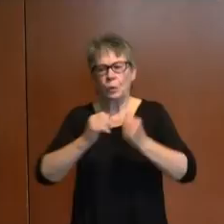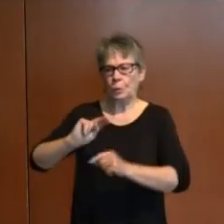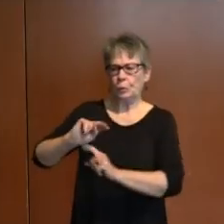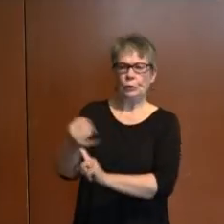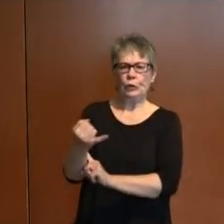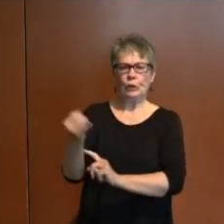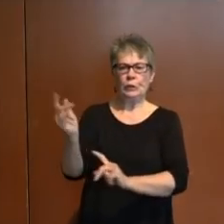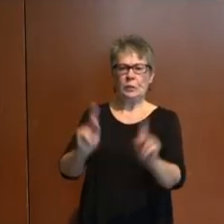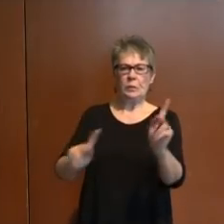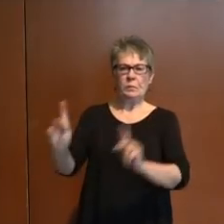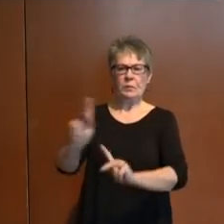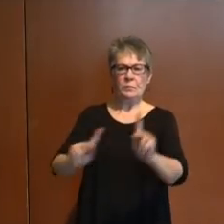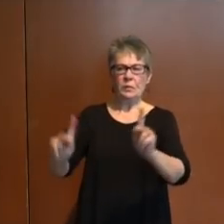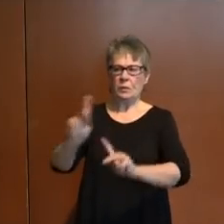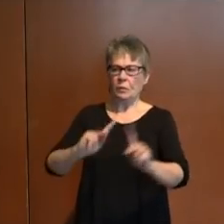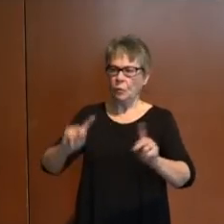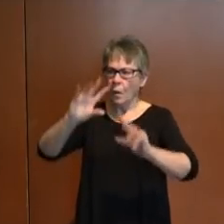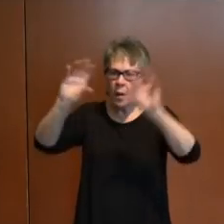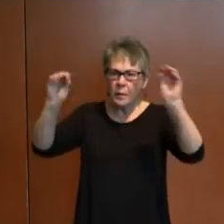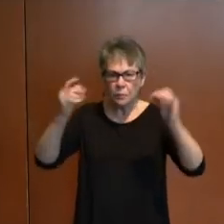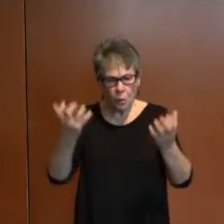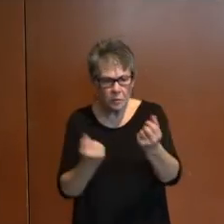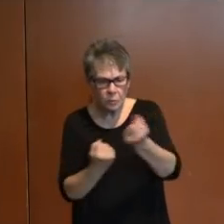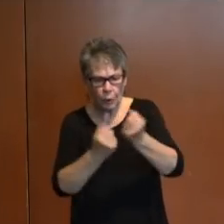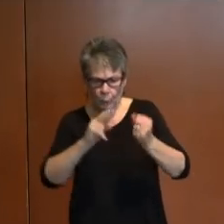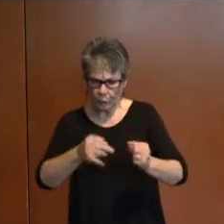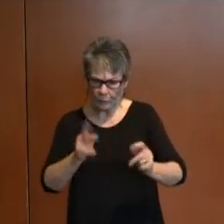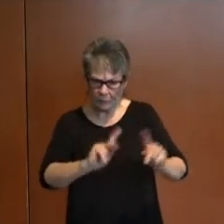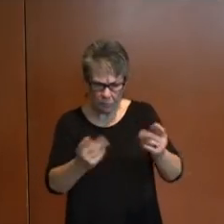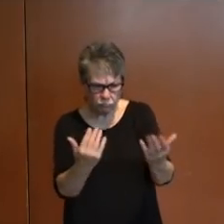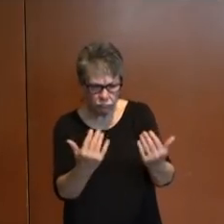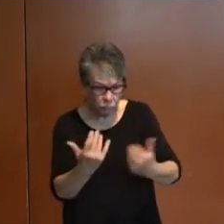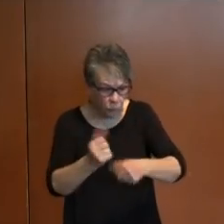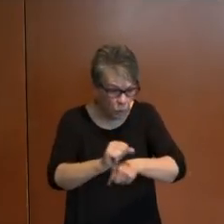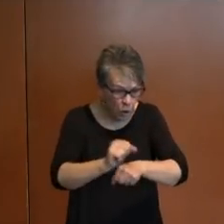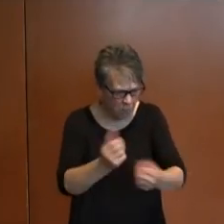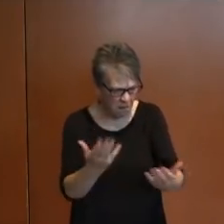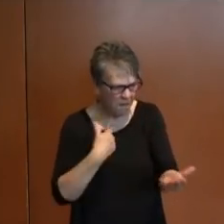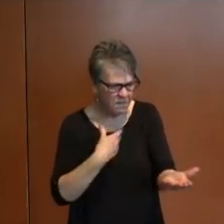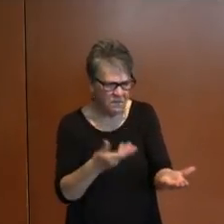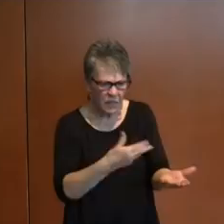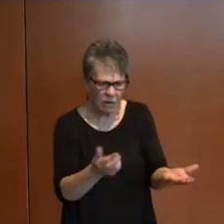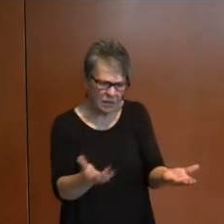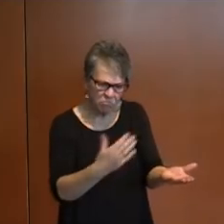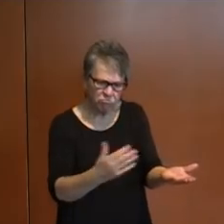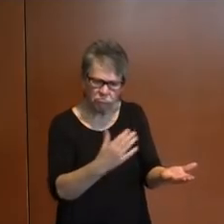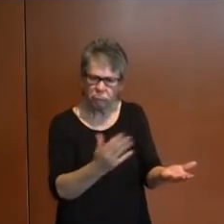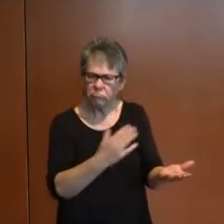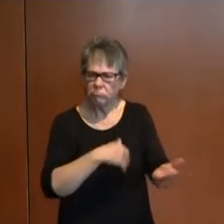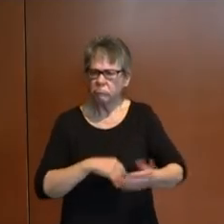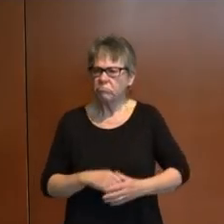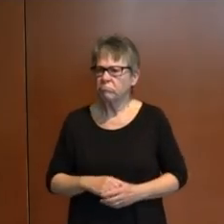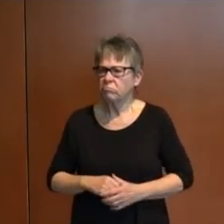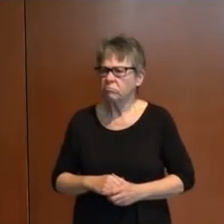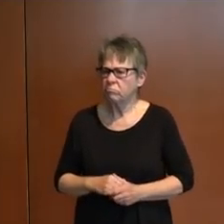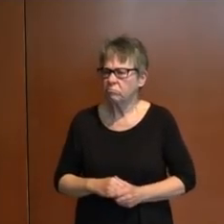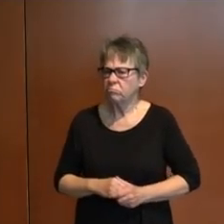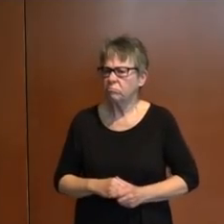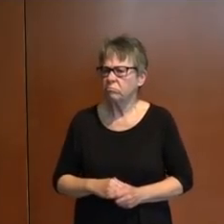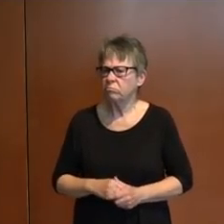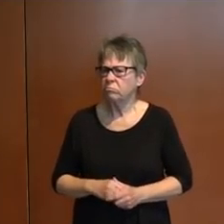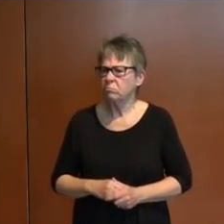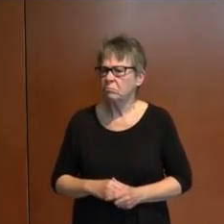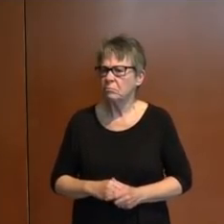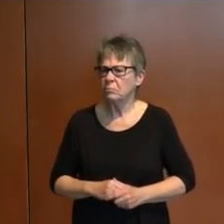this together and emerge stronger than ever before. Another example is by simply living our New Jersey